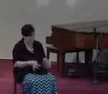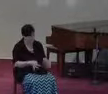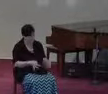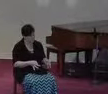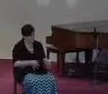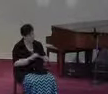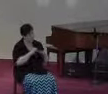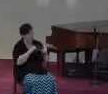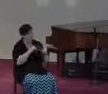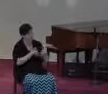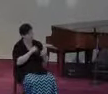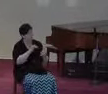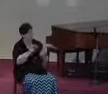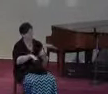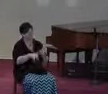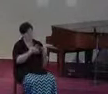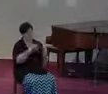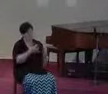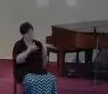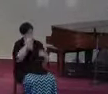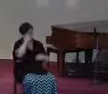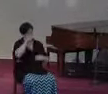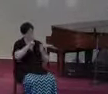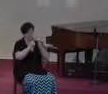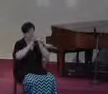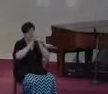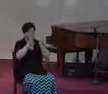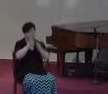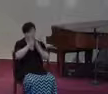the reward that waits for his followers